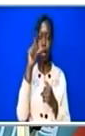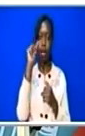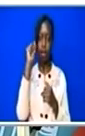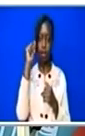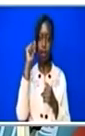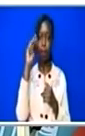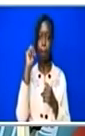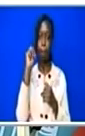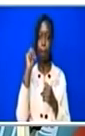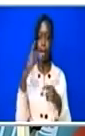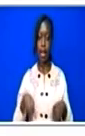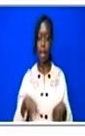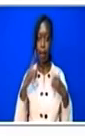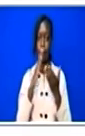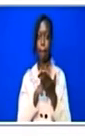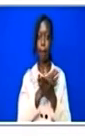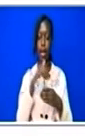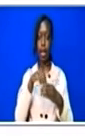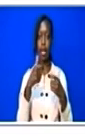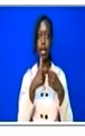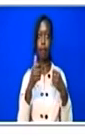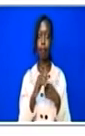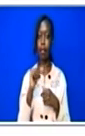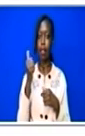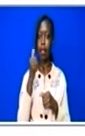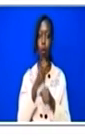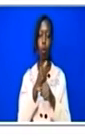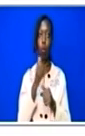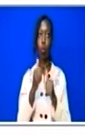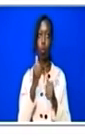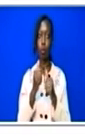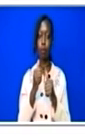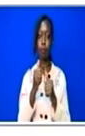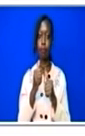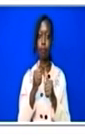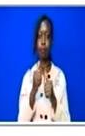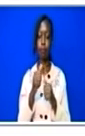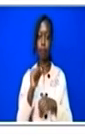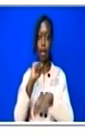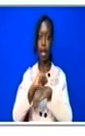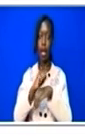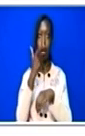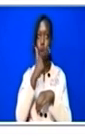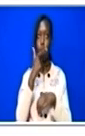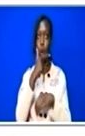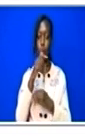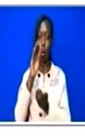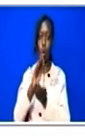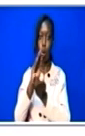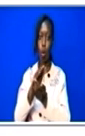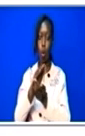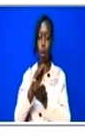other function of lipid in living organism is that they are stored under the skin in form of adipose